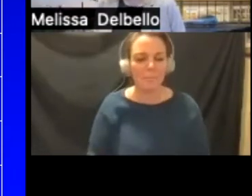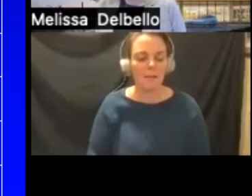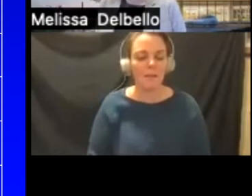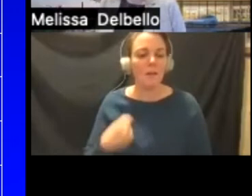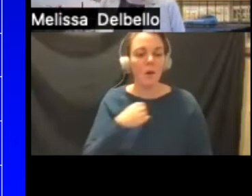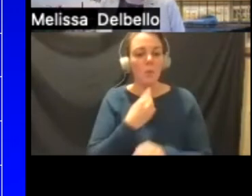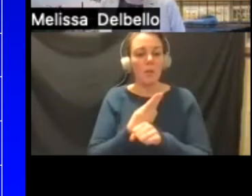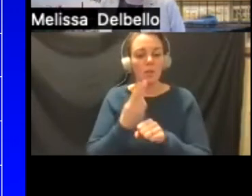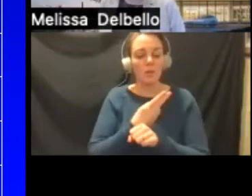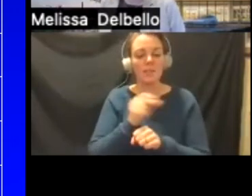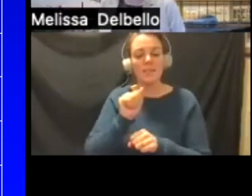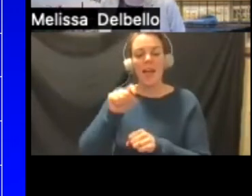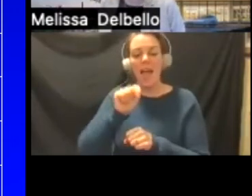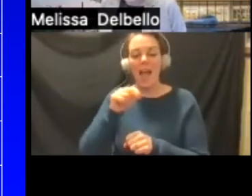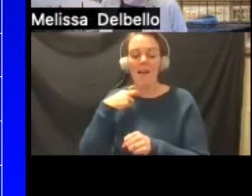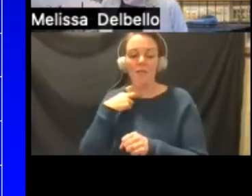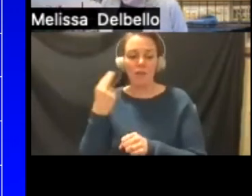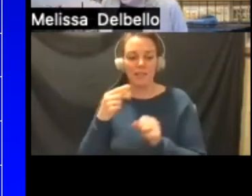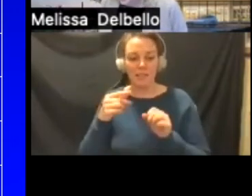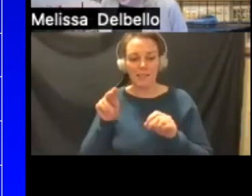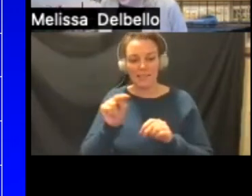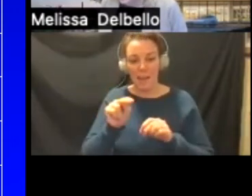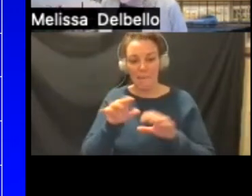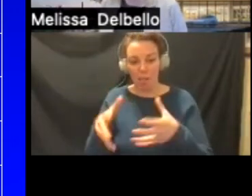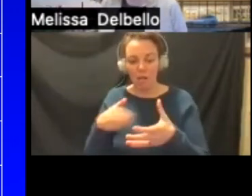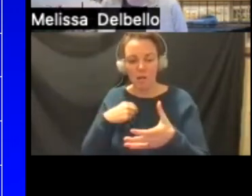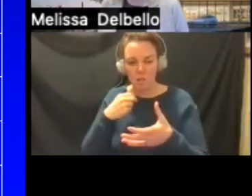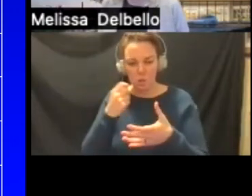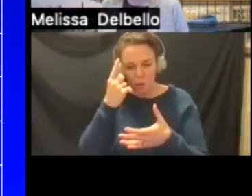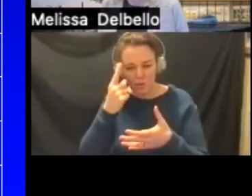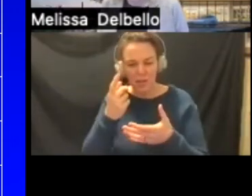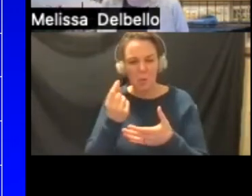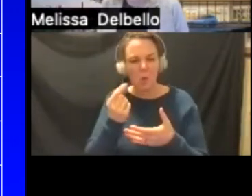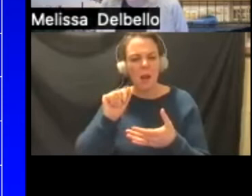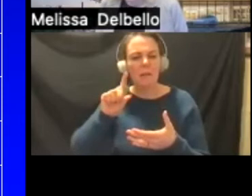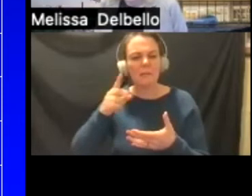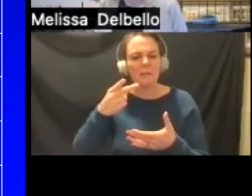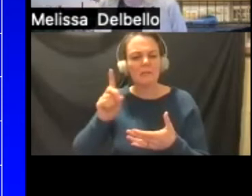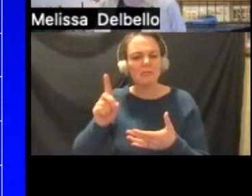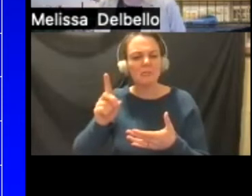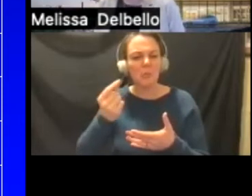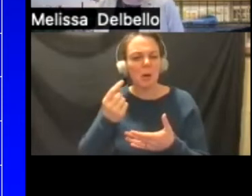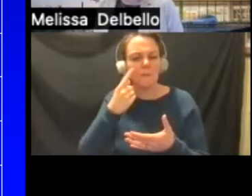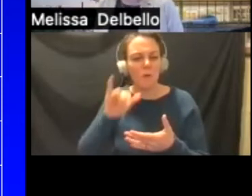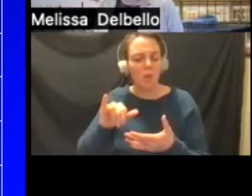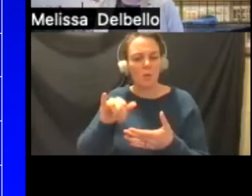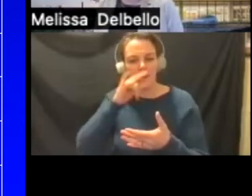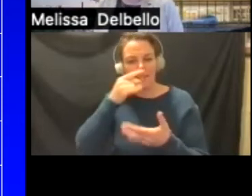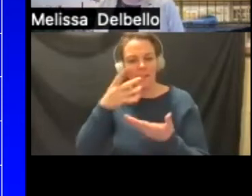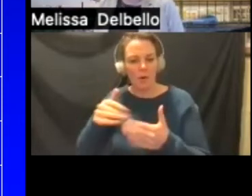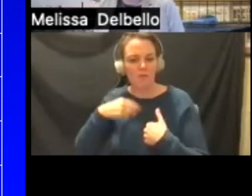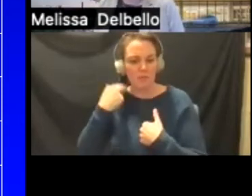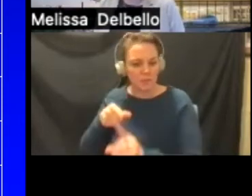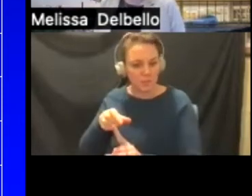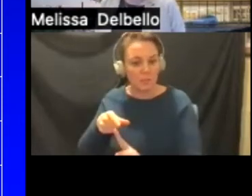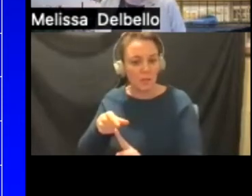sample to try and understand what ADHD is in these at-risk kids. And so we compared a group